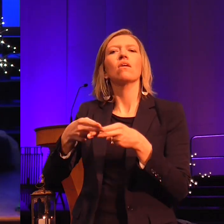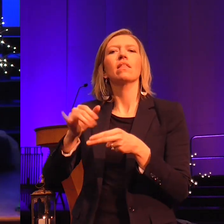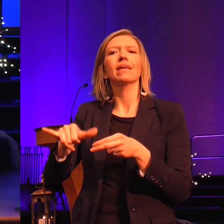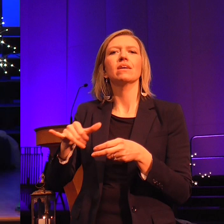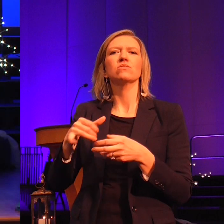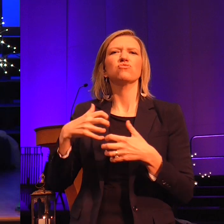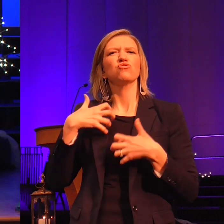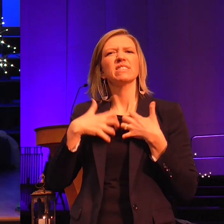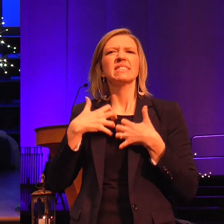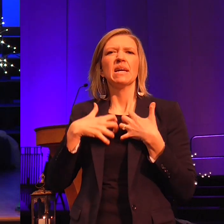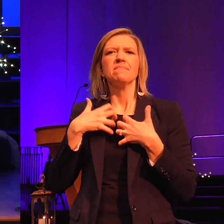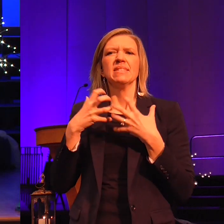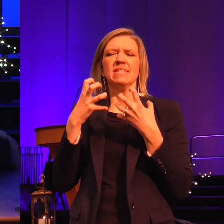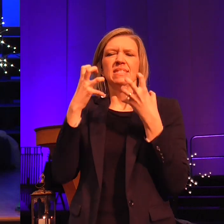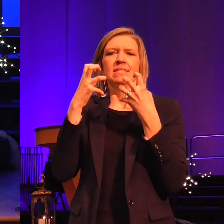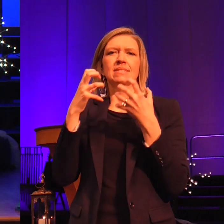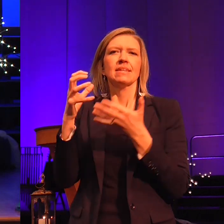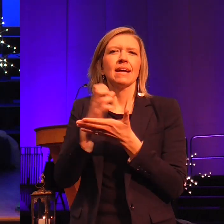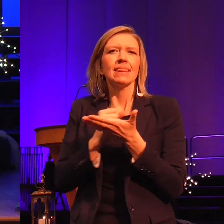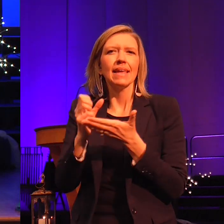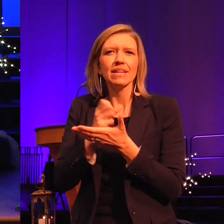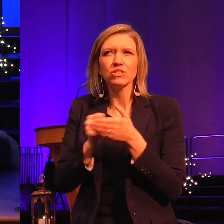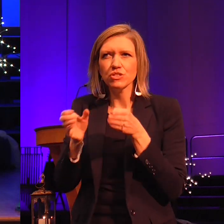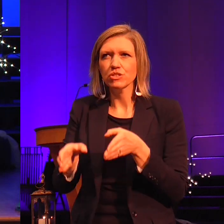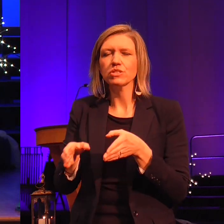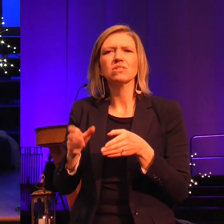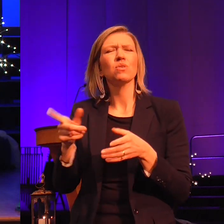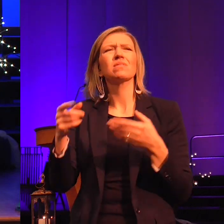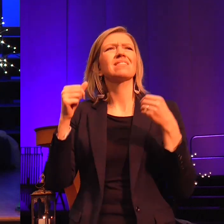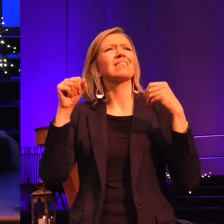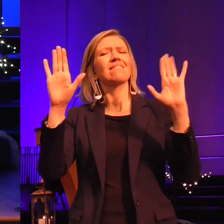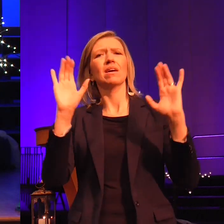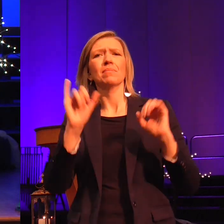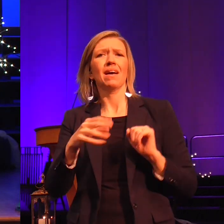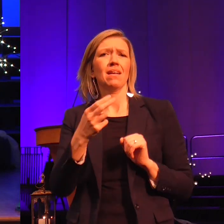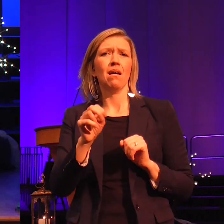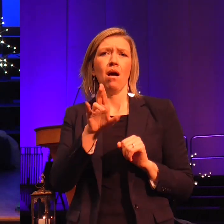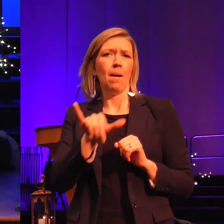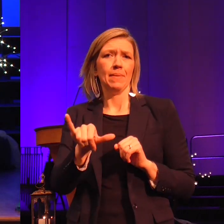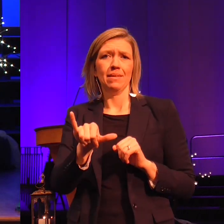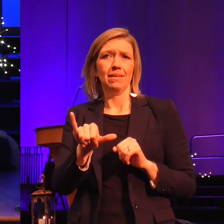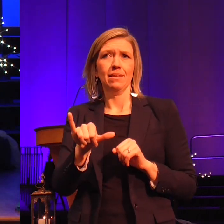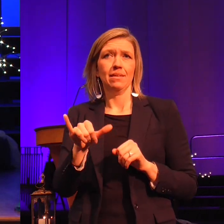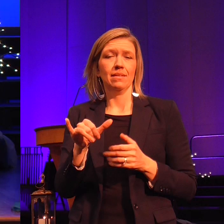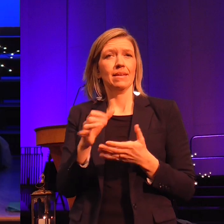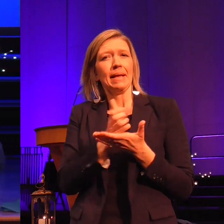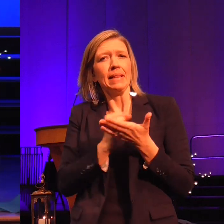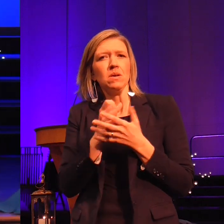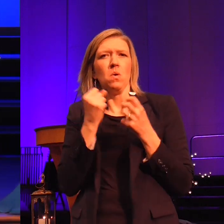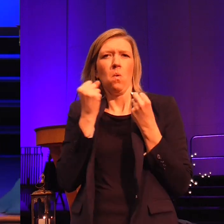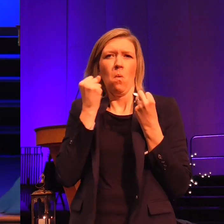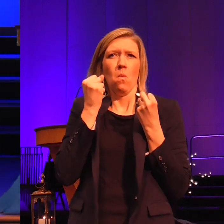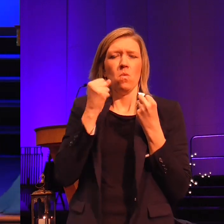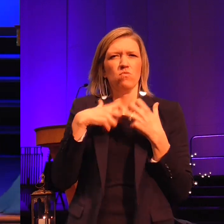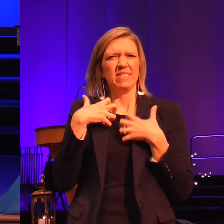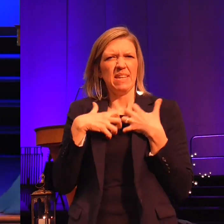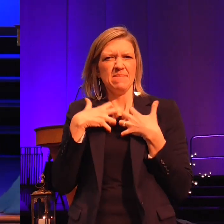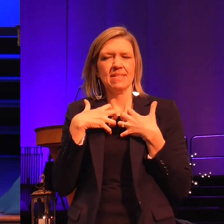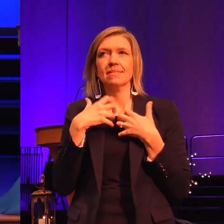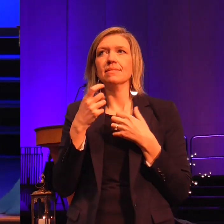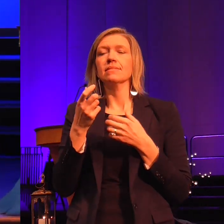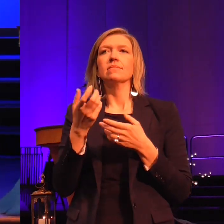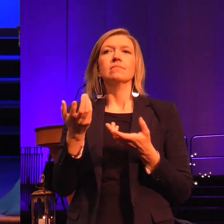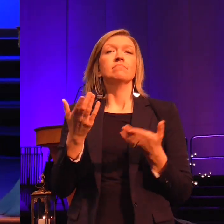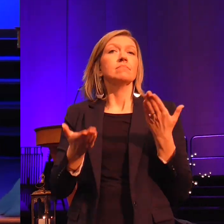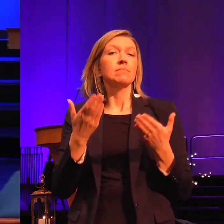So give up the hobby of being a resentment collector. Resentment collectors are the people who often want to